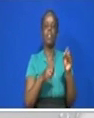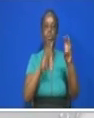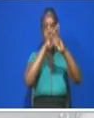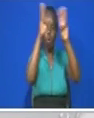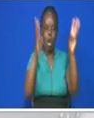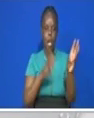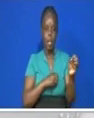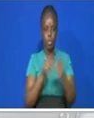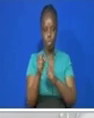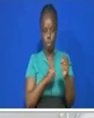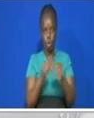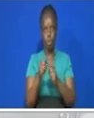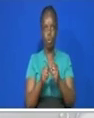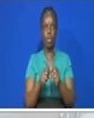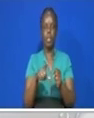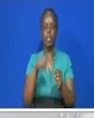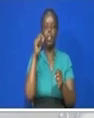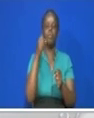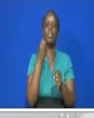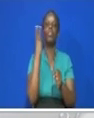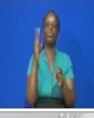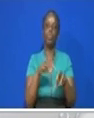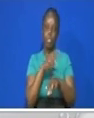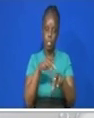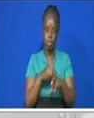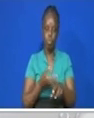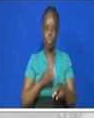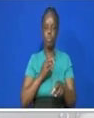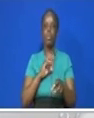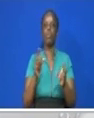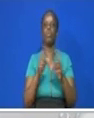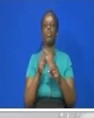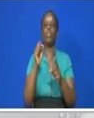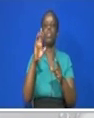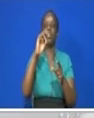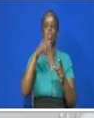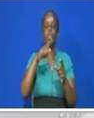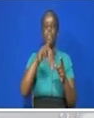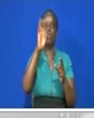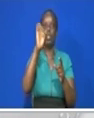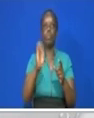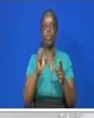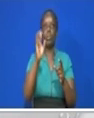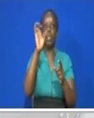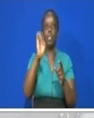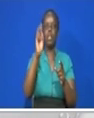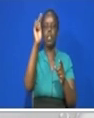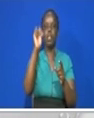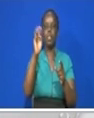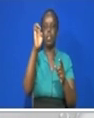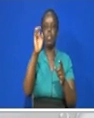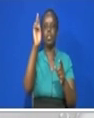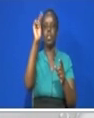I repeat, identify two nations which belonged to the Triple Entente during the